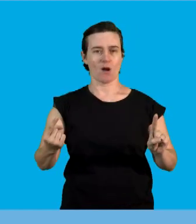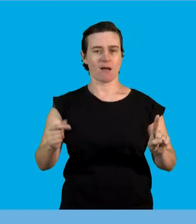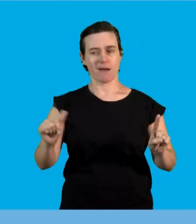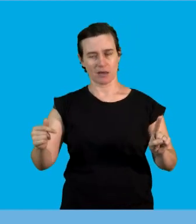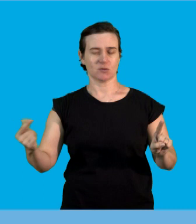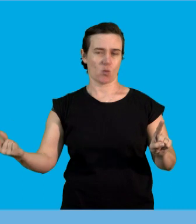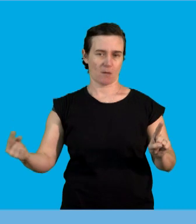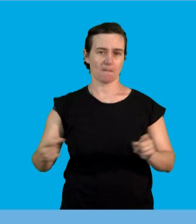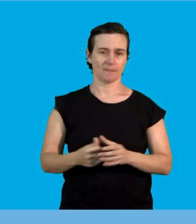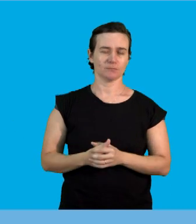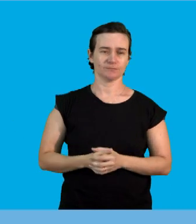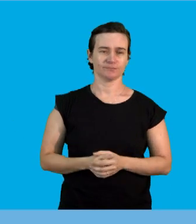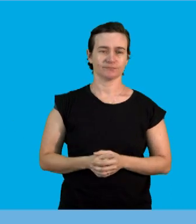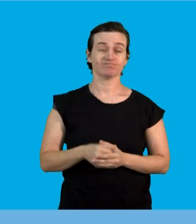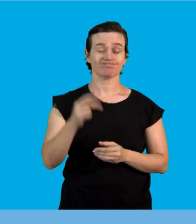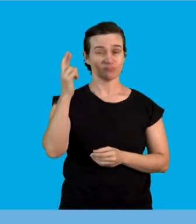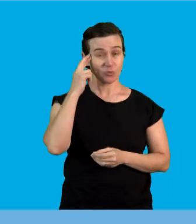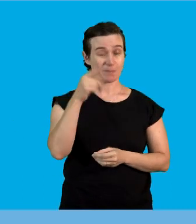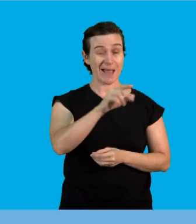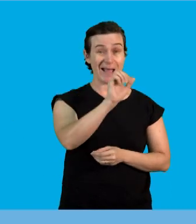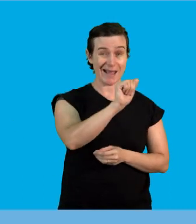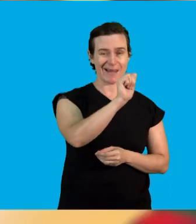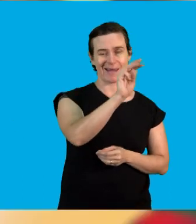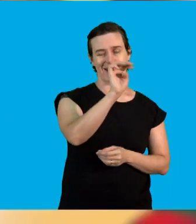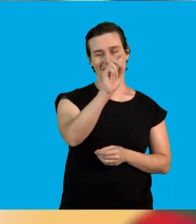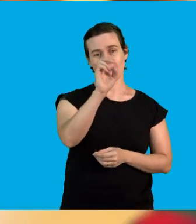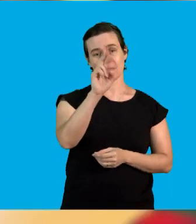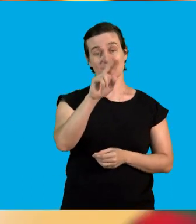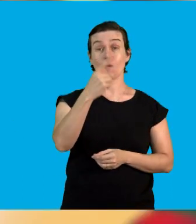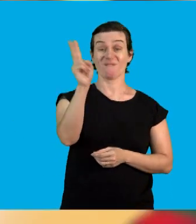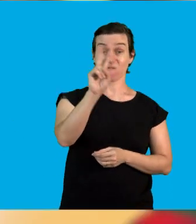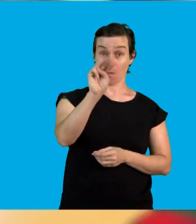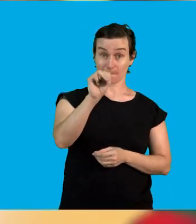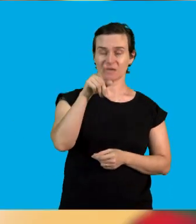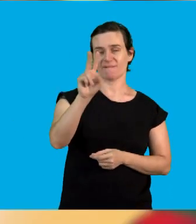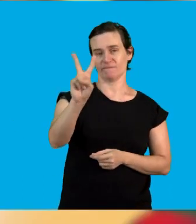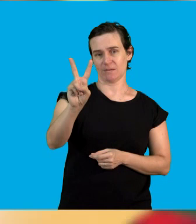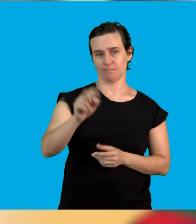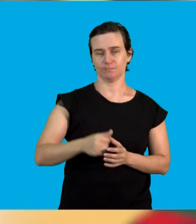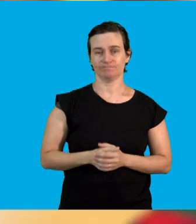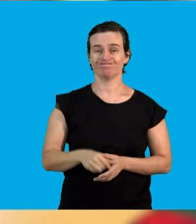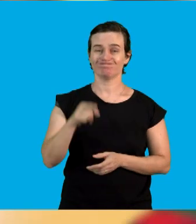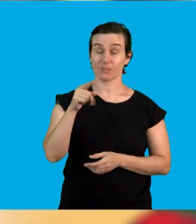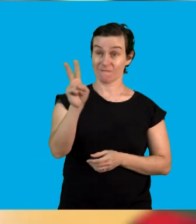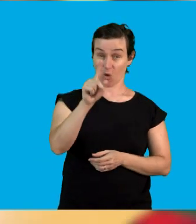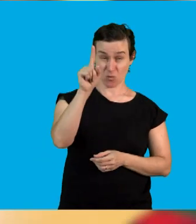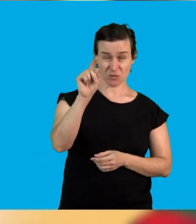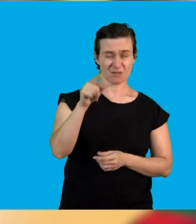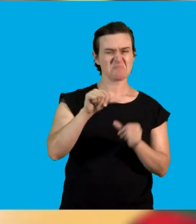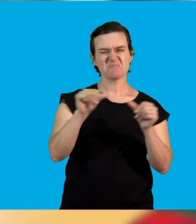can see. Remember, an ammeter has a symbol A and a voltmeter has a symbol V. They are measuring 2 different things.